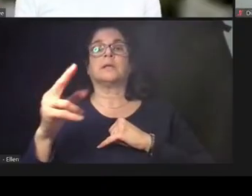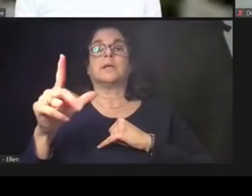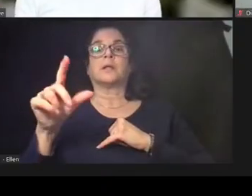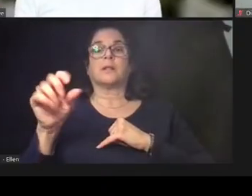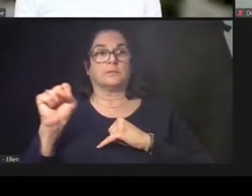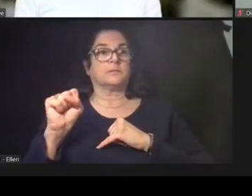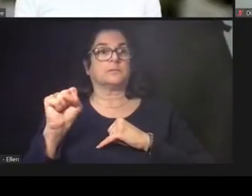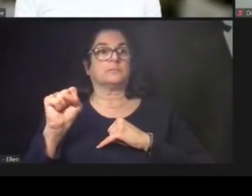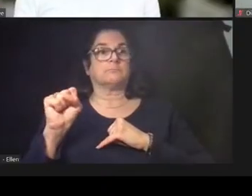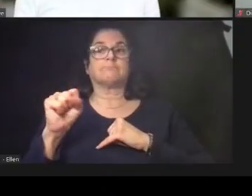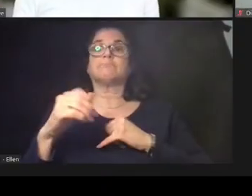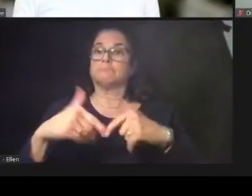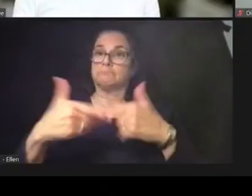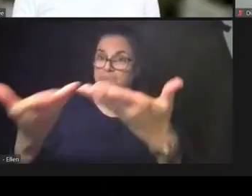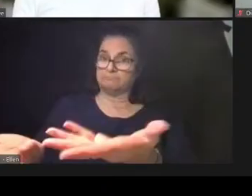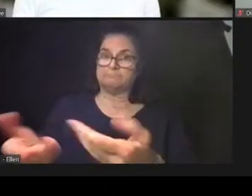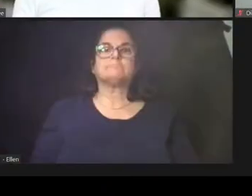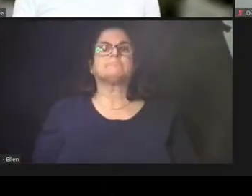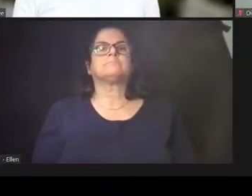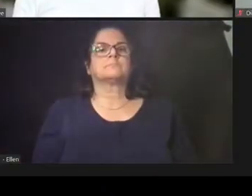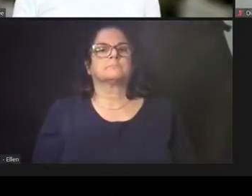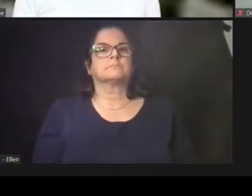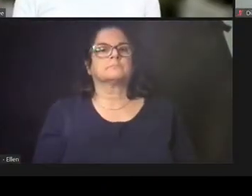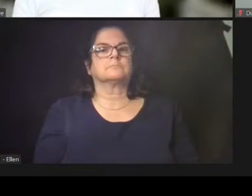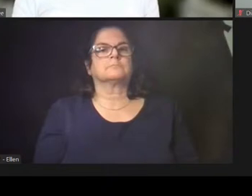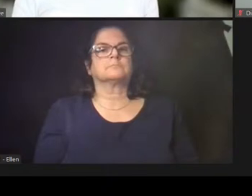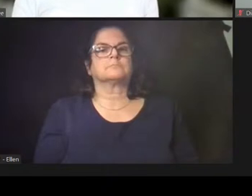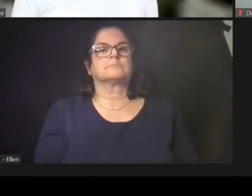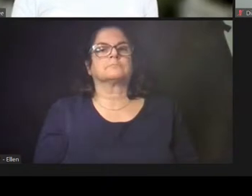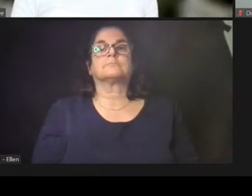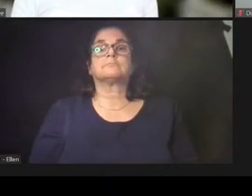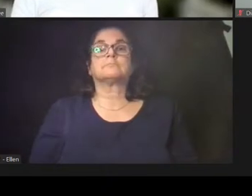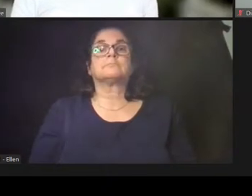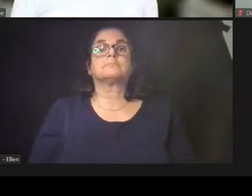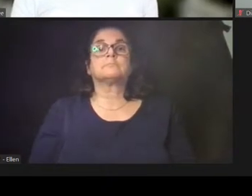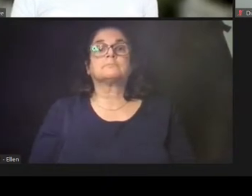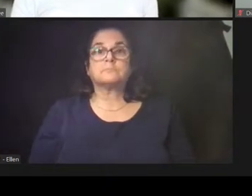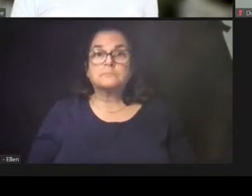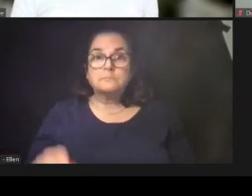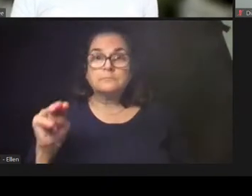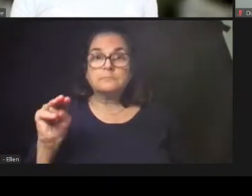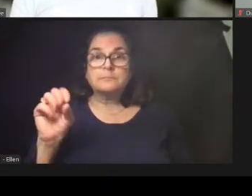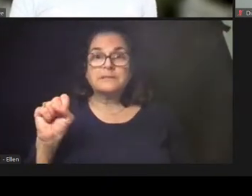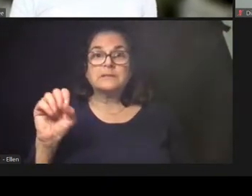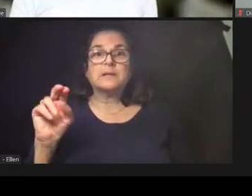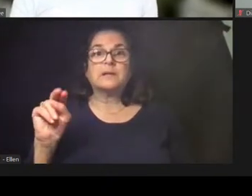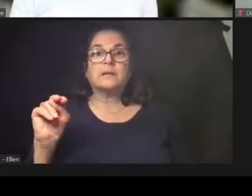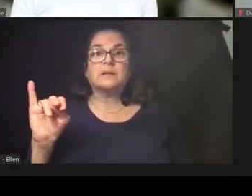Ms. Nichols, are you there?